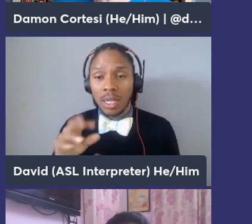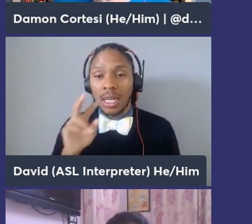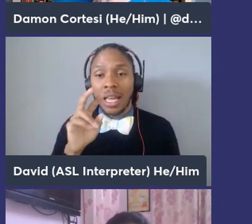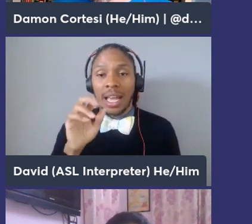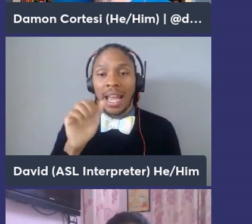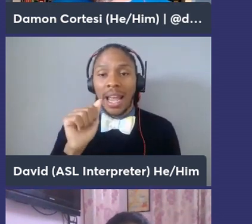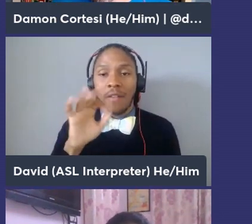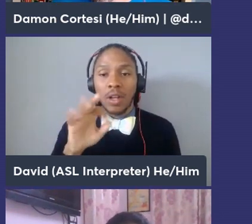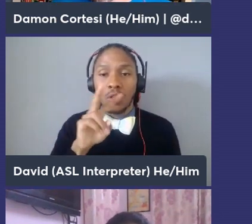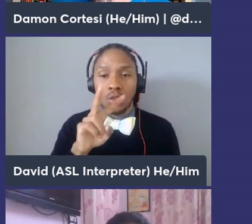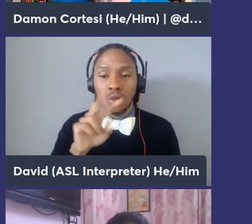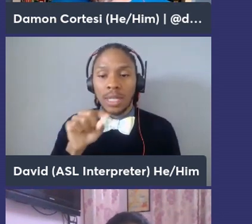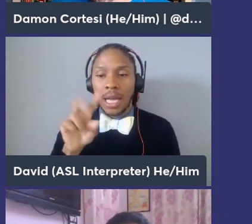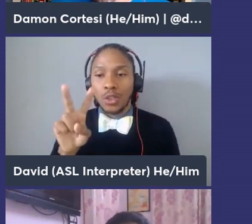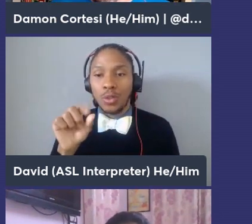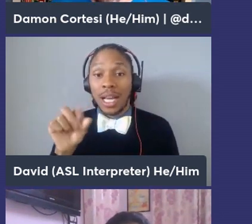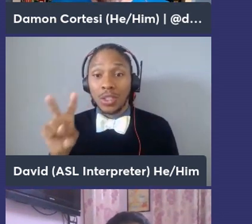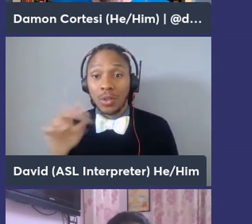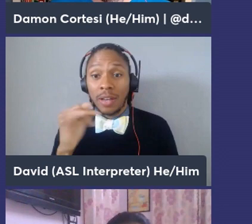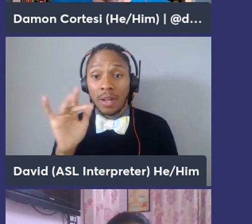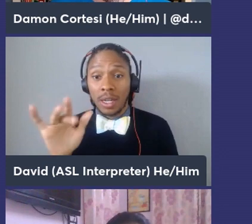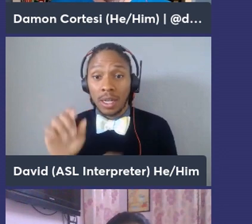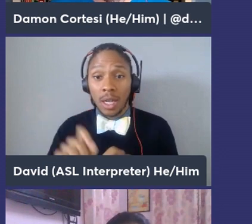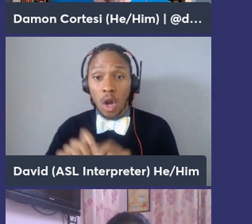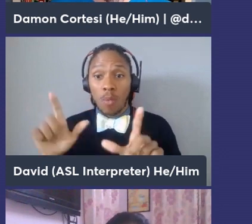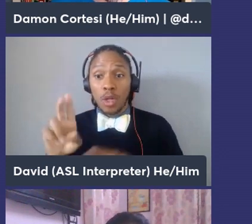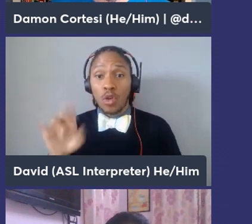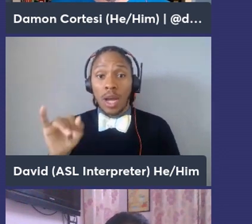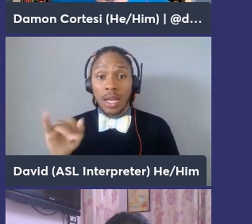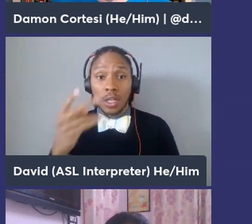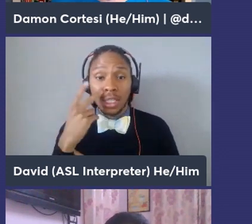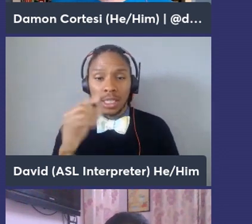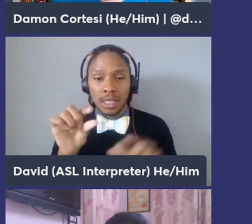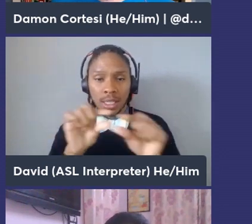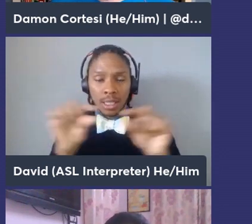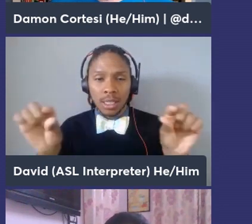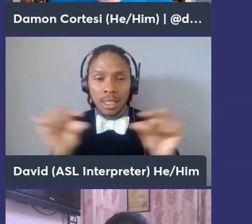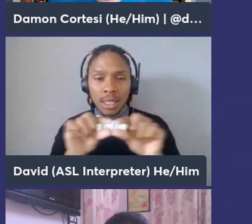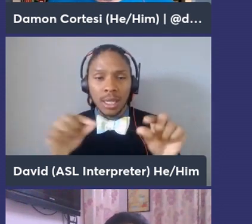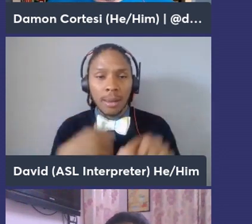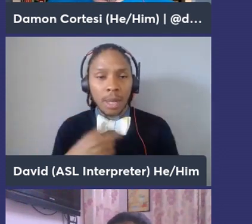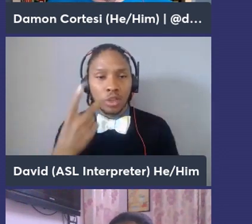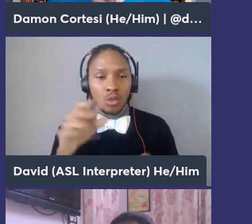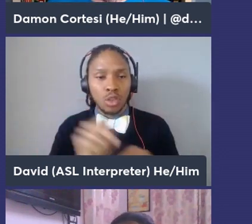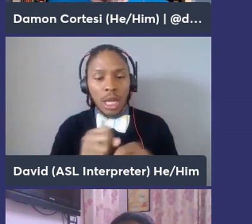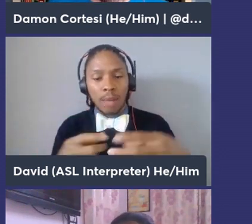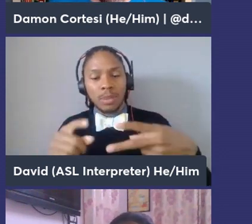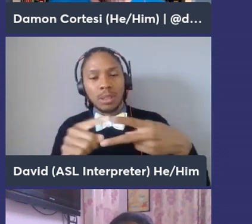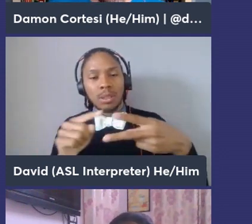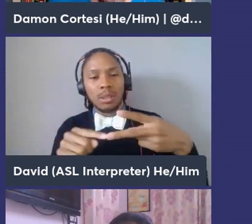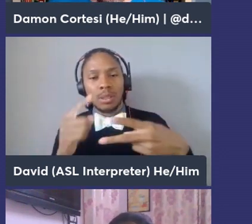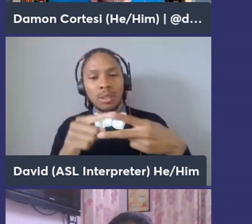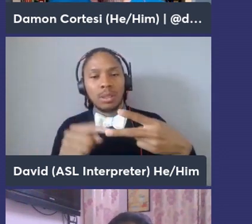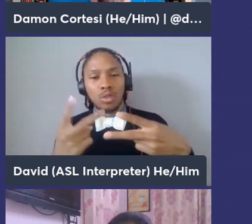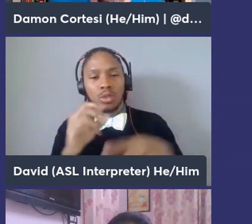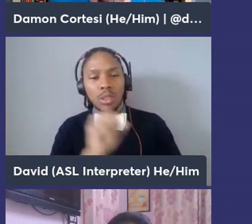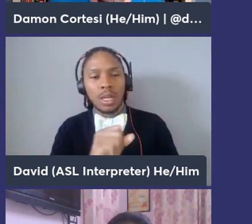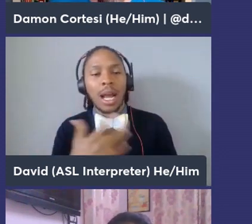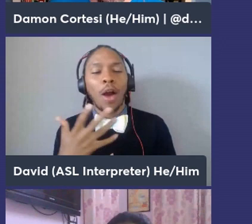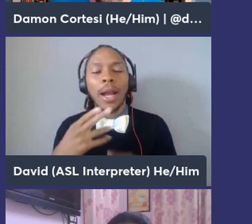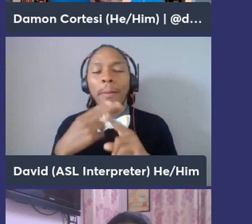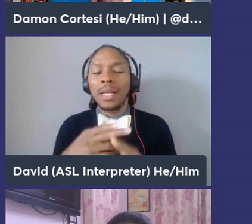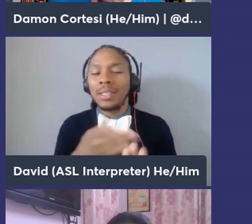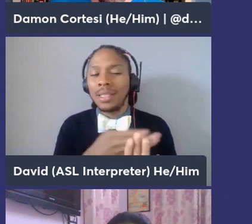2.2.2. And if I open that UI, in here we can see my two jobs. I mentioned I